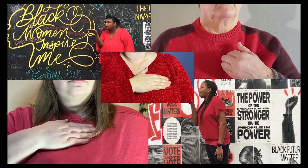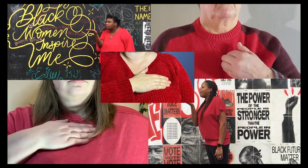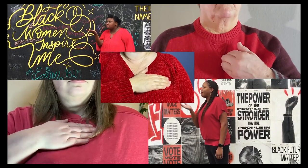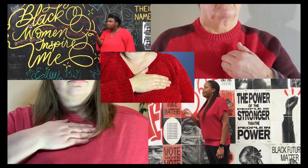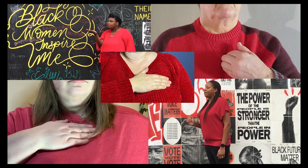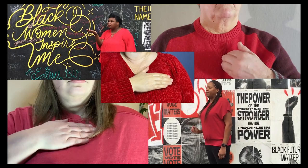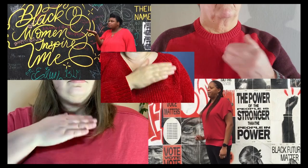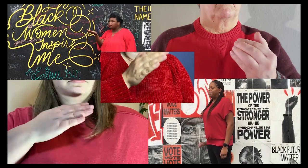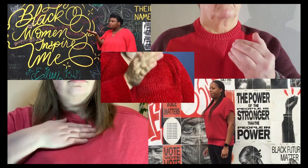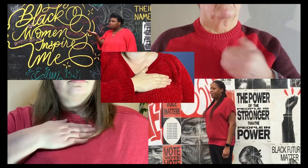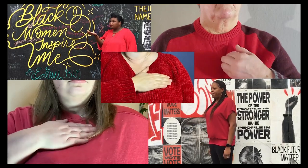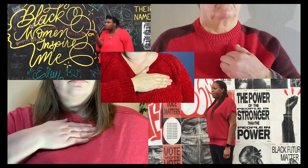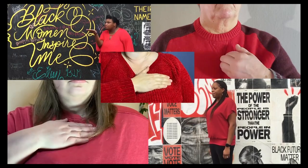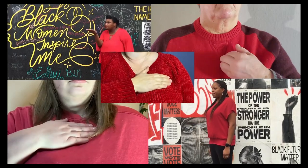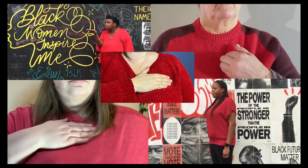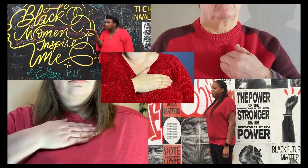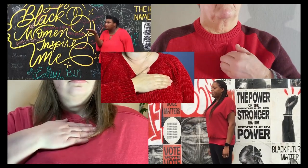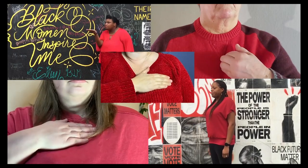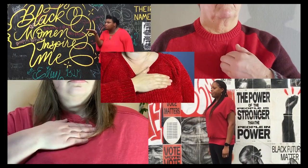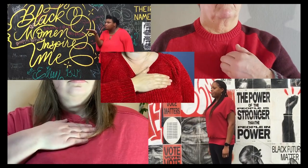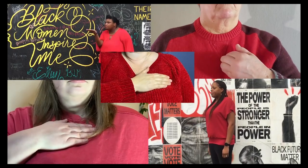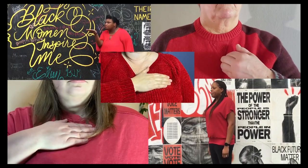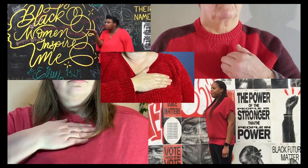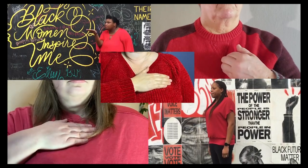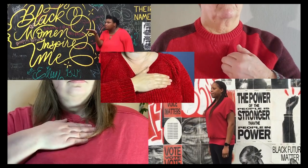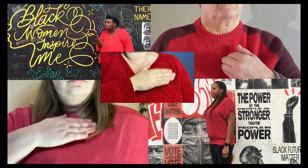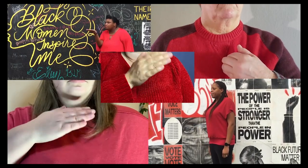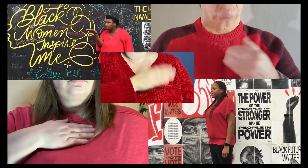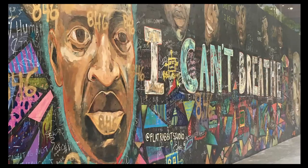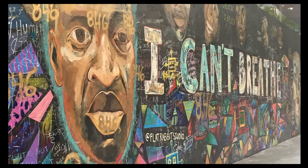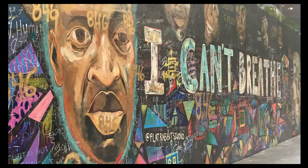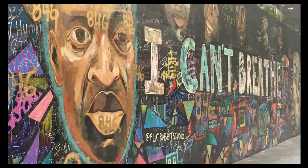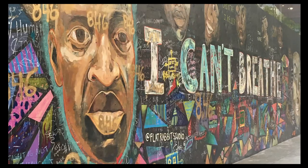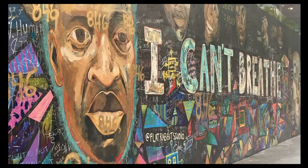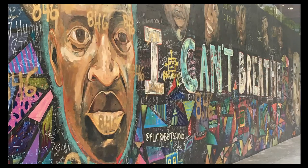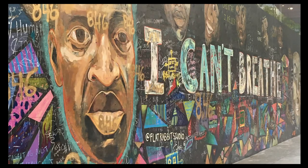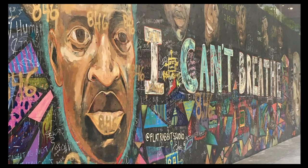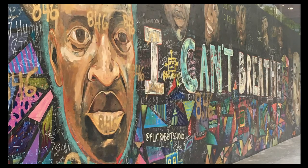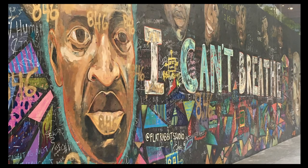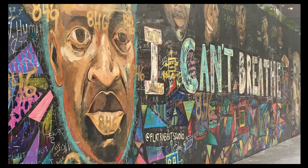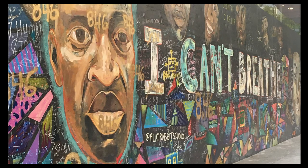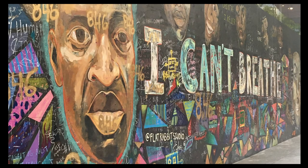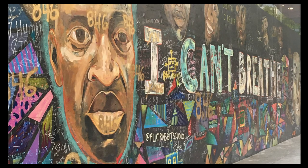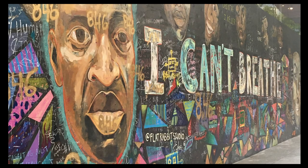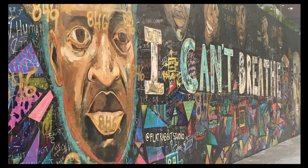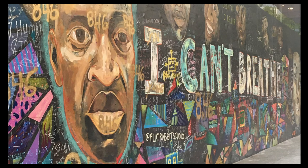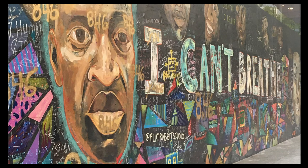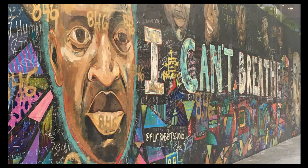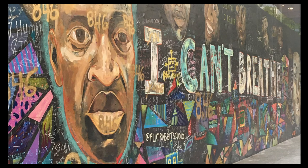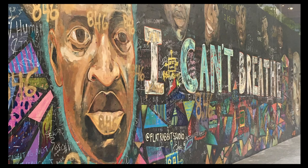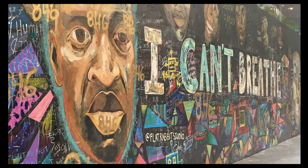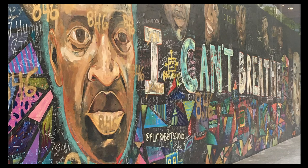air. Put her name in the air. Say her